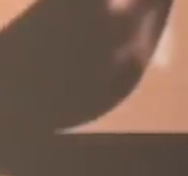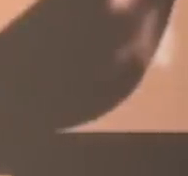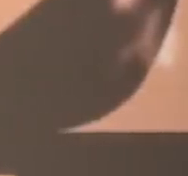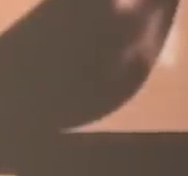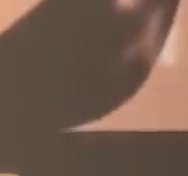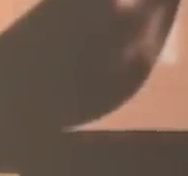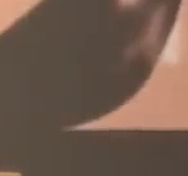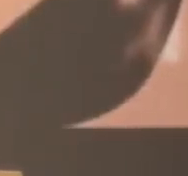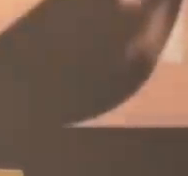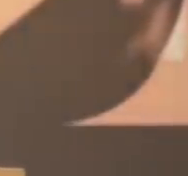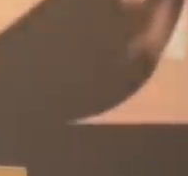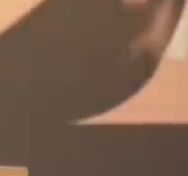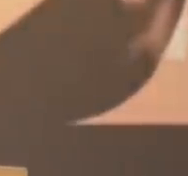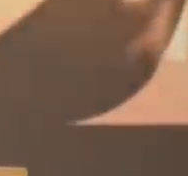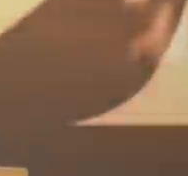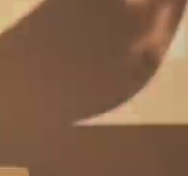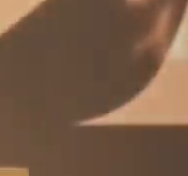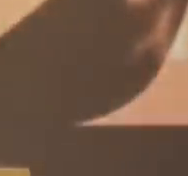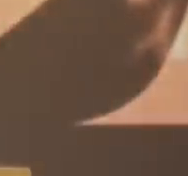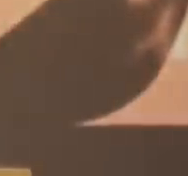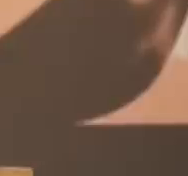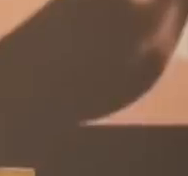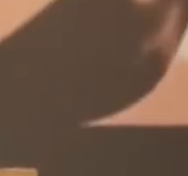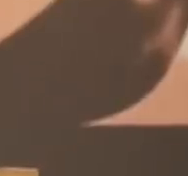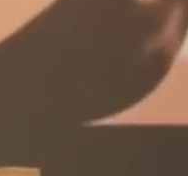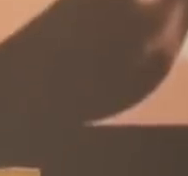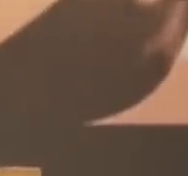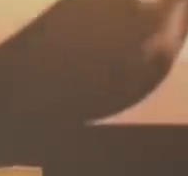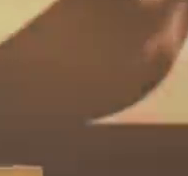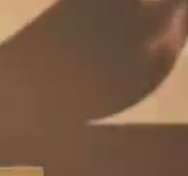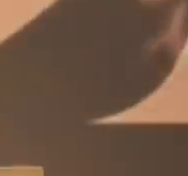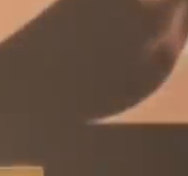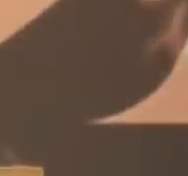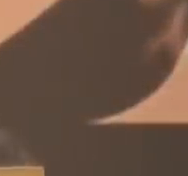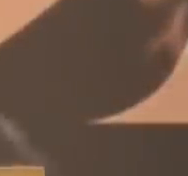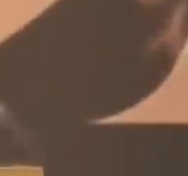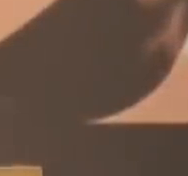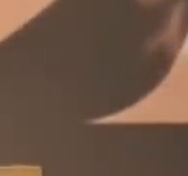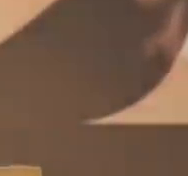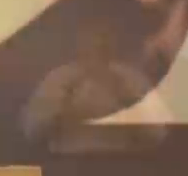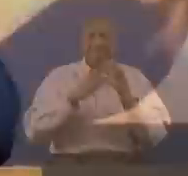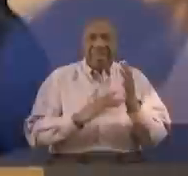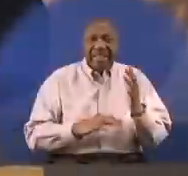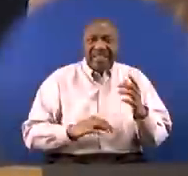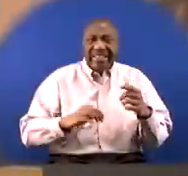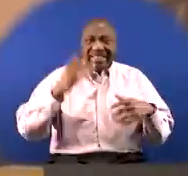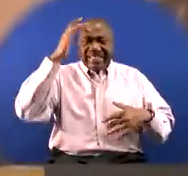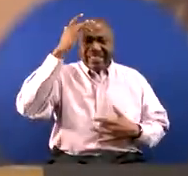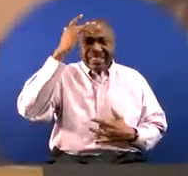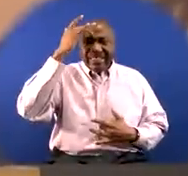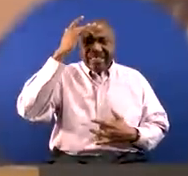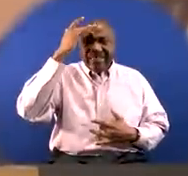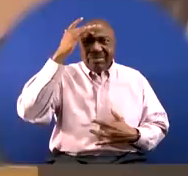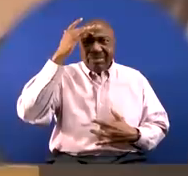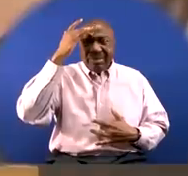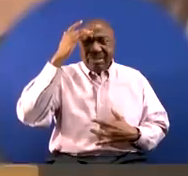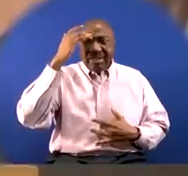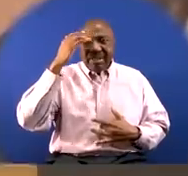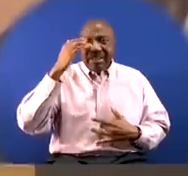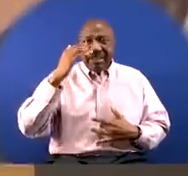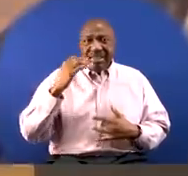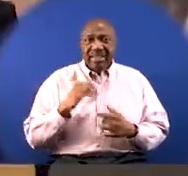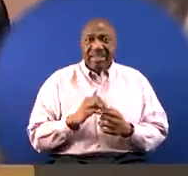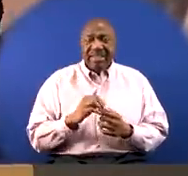There was a young girl who had a rare blood disease. A young girl had a